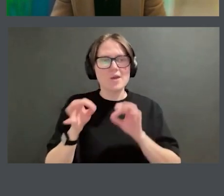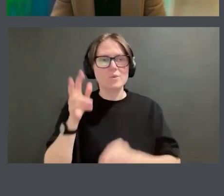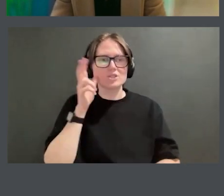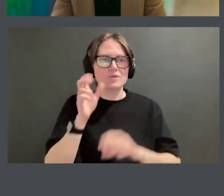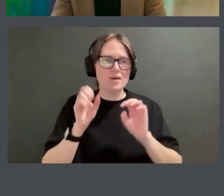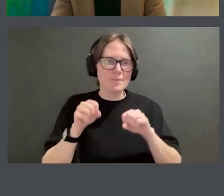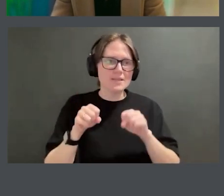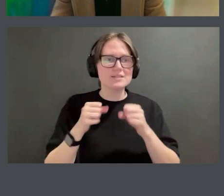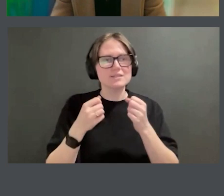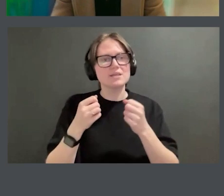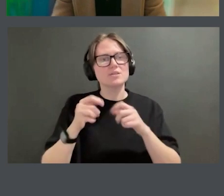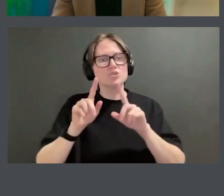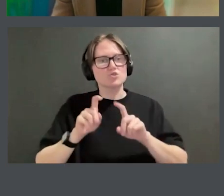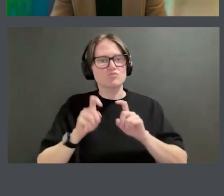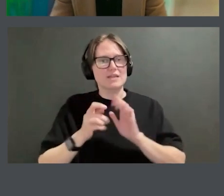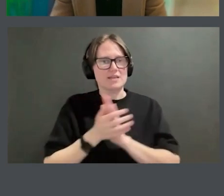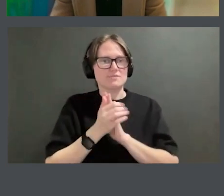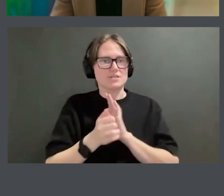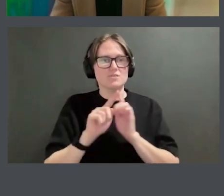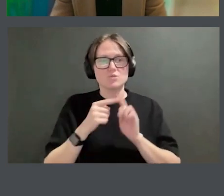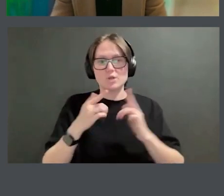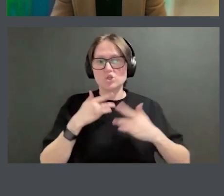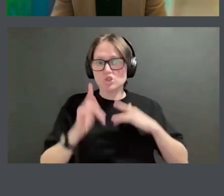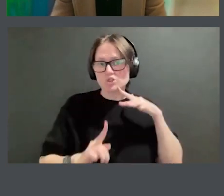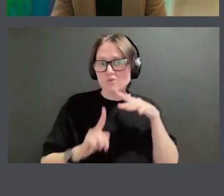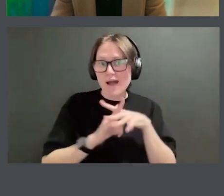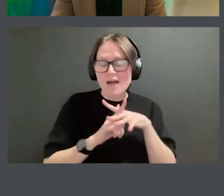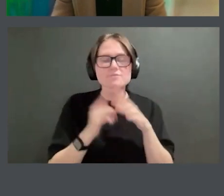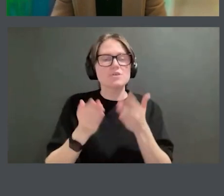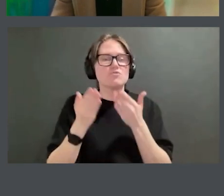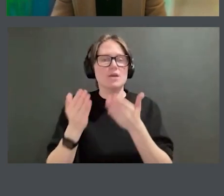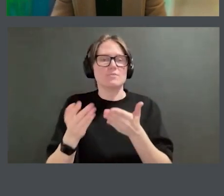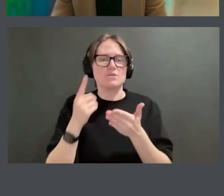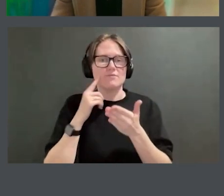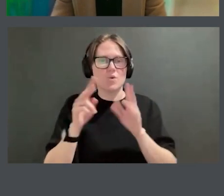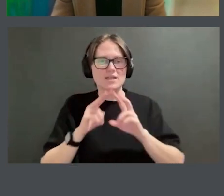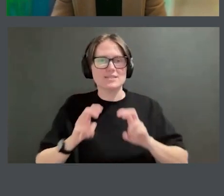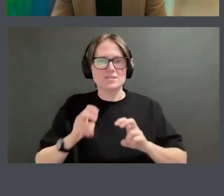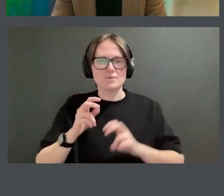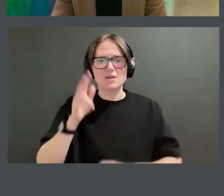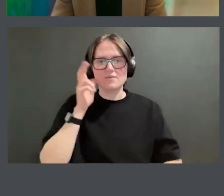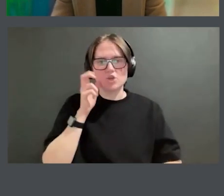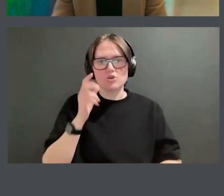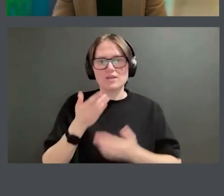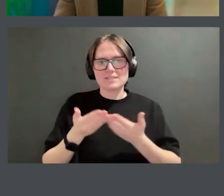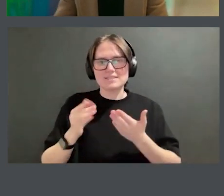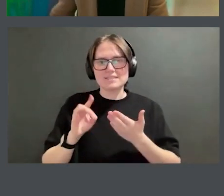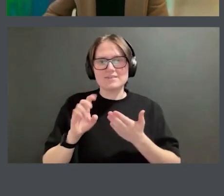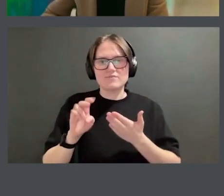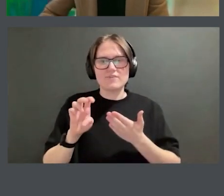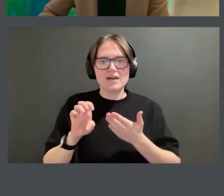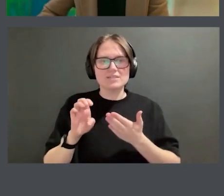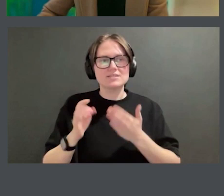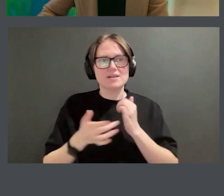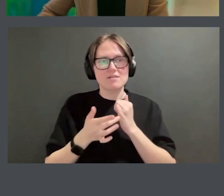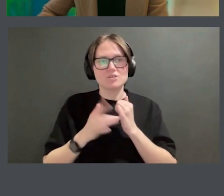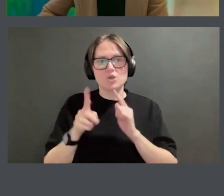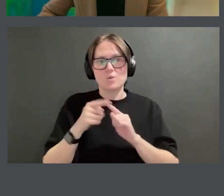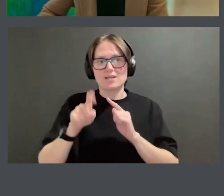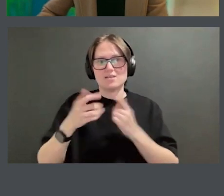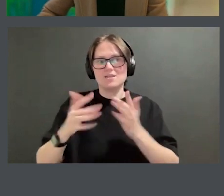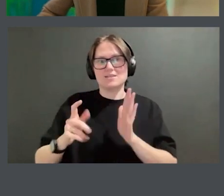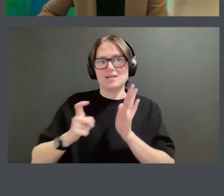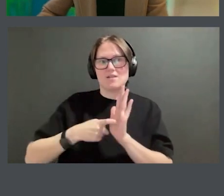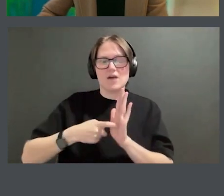screening of skills once concerns do arise, and recommendation for an assessment for hearing device technology once a need is identified. So how do we